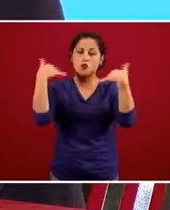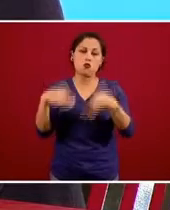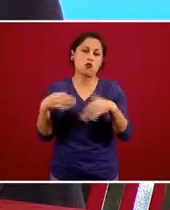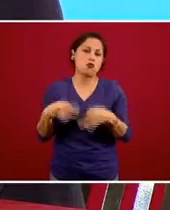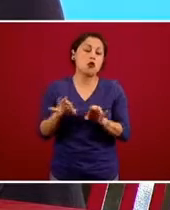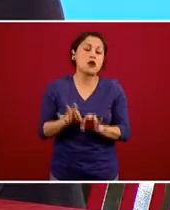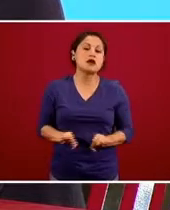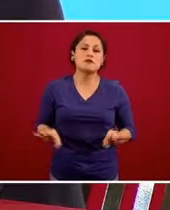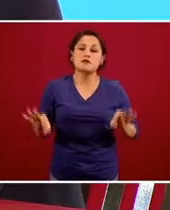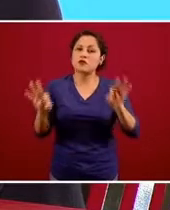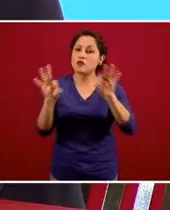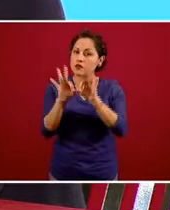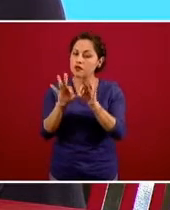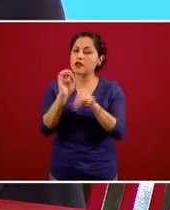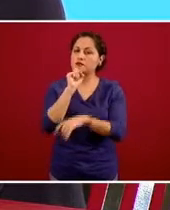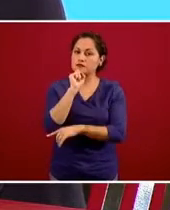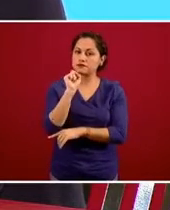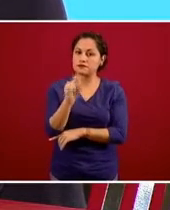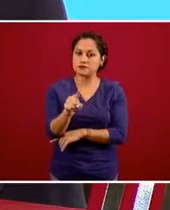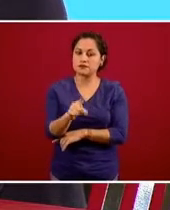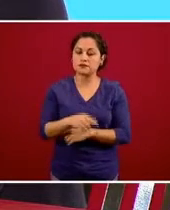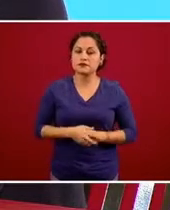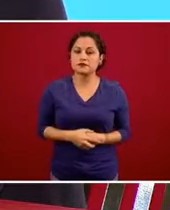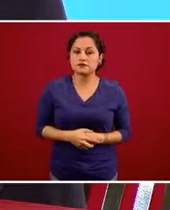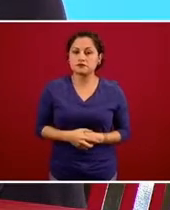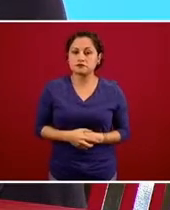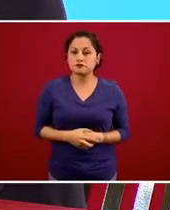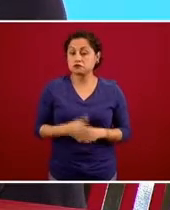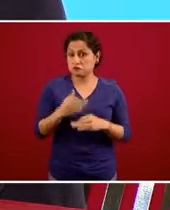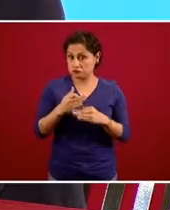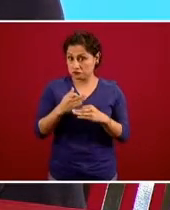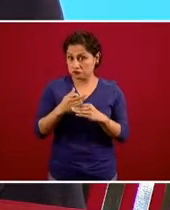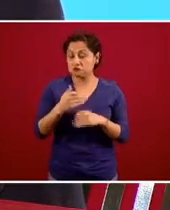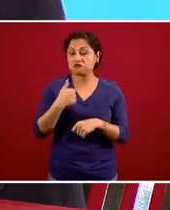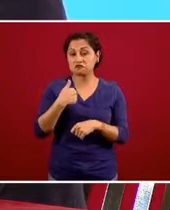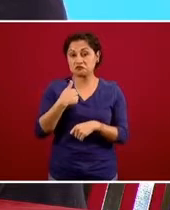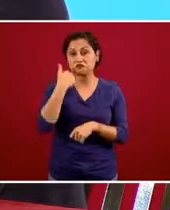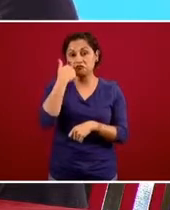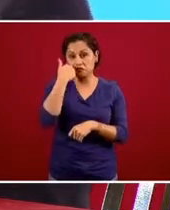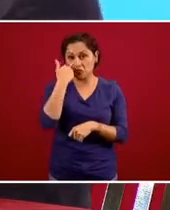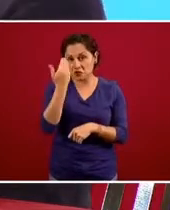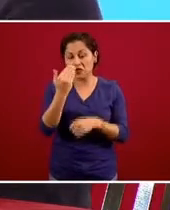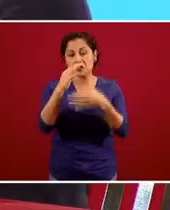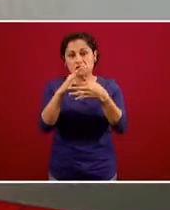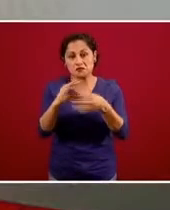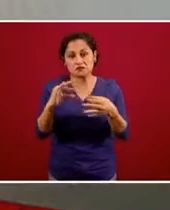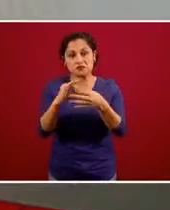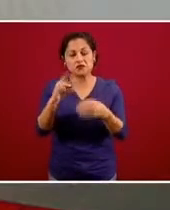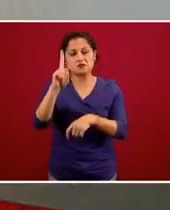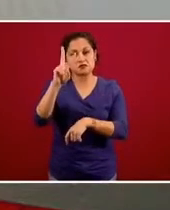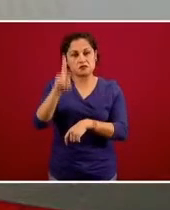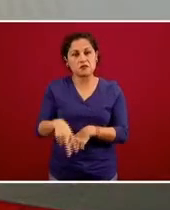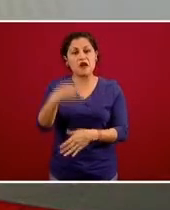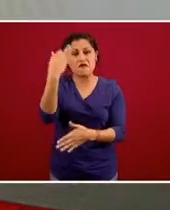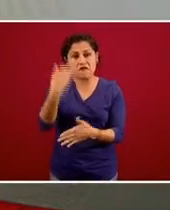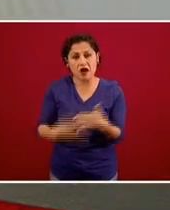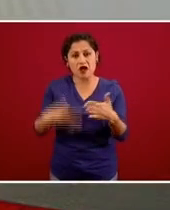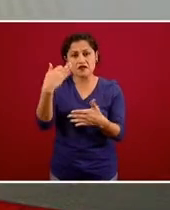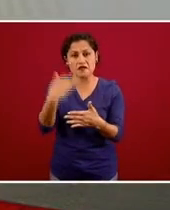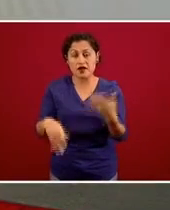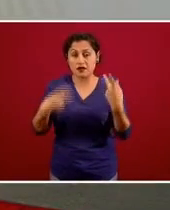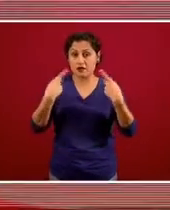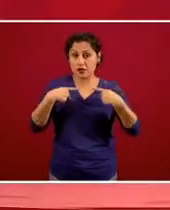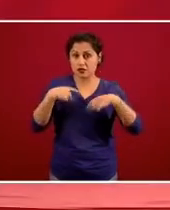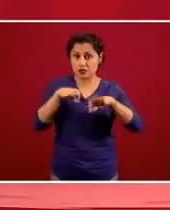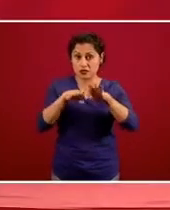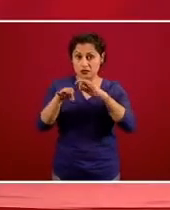all the nurse personnel. Their labor has been fundamental, has been crucial. We need more of you, we need more